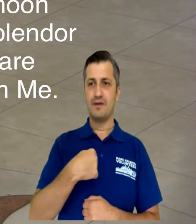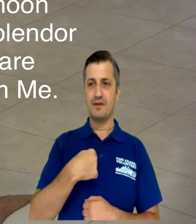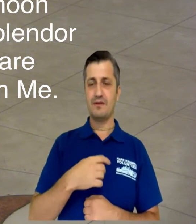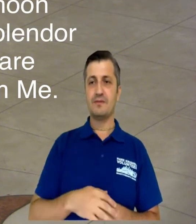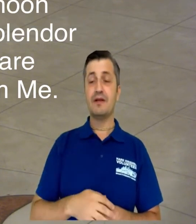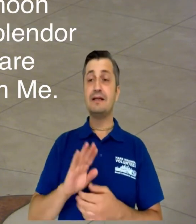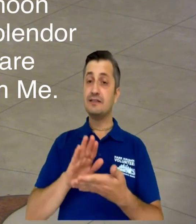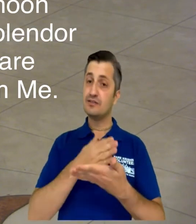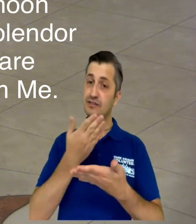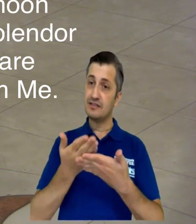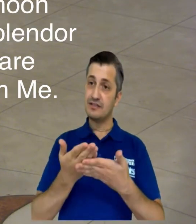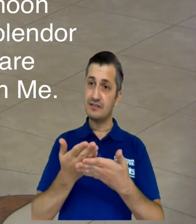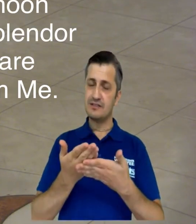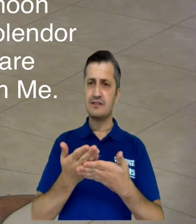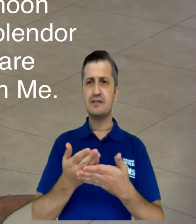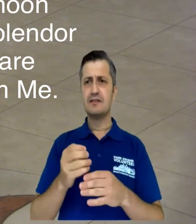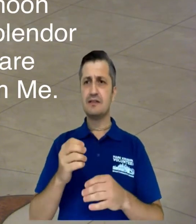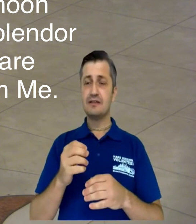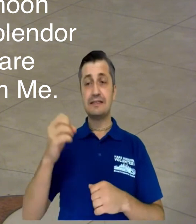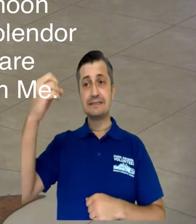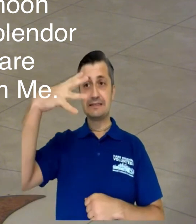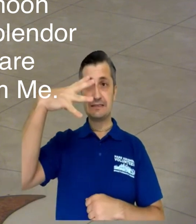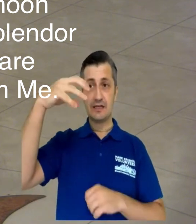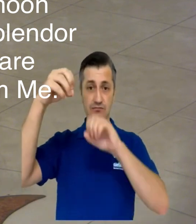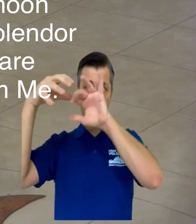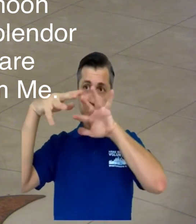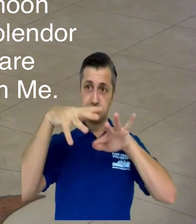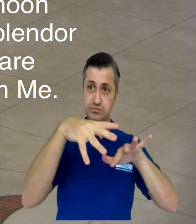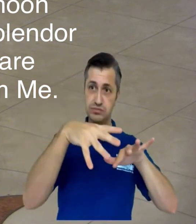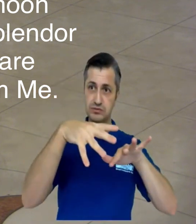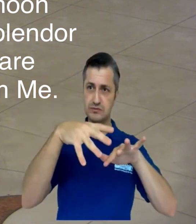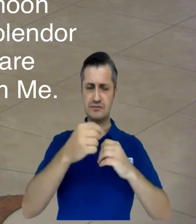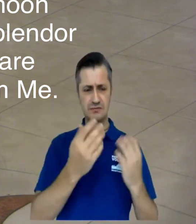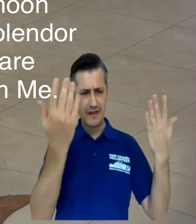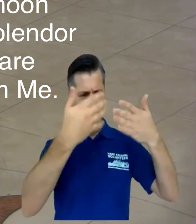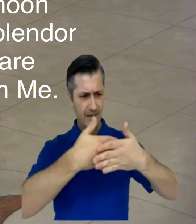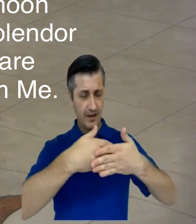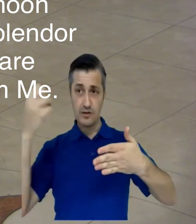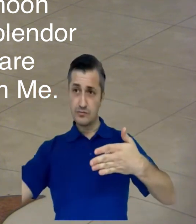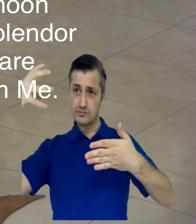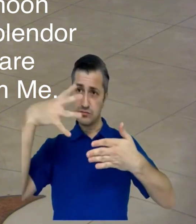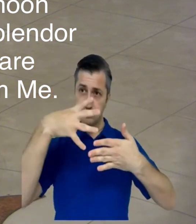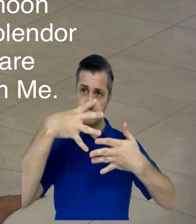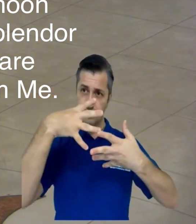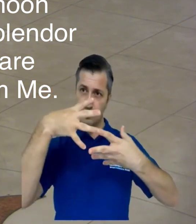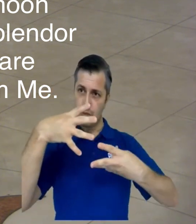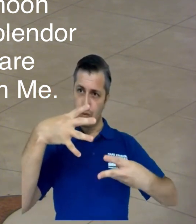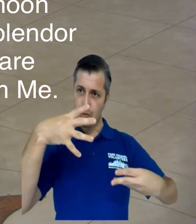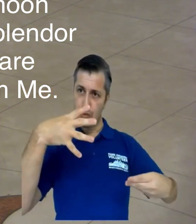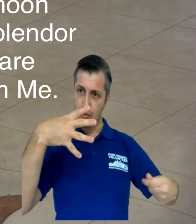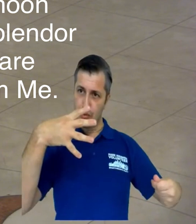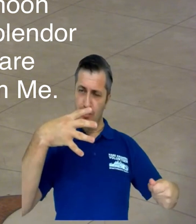translation. The splendor of the sun, which dissipates the darkness of this whole world, comes from